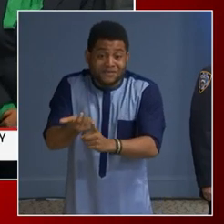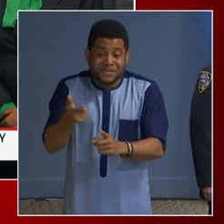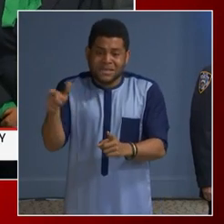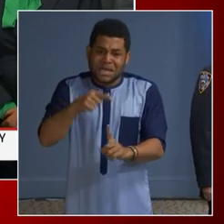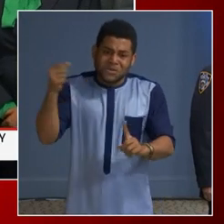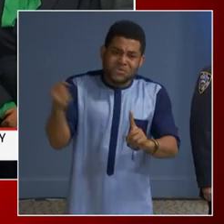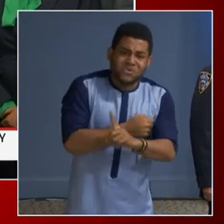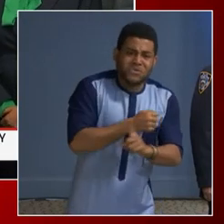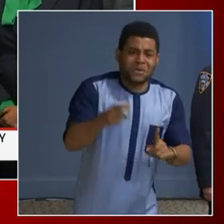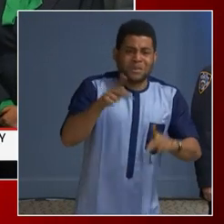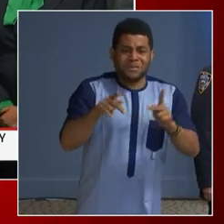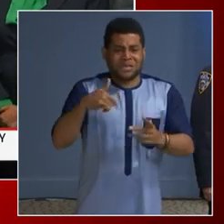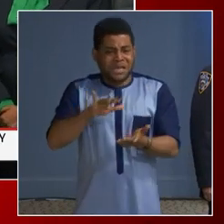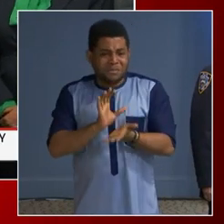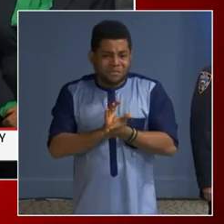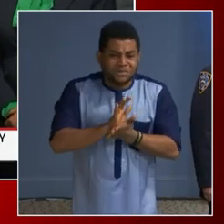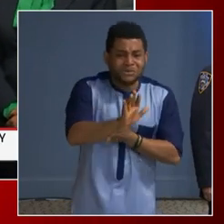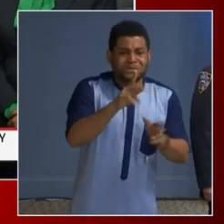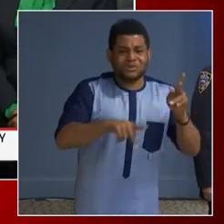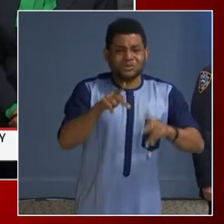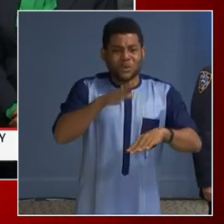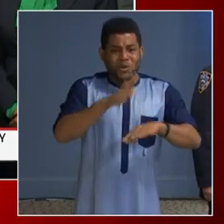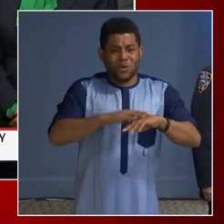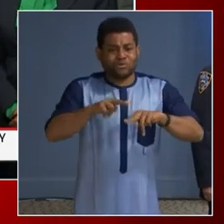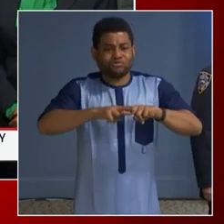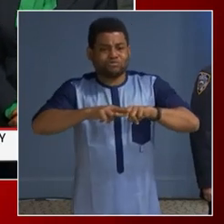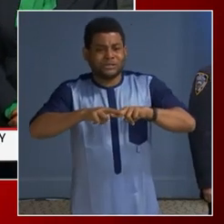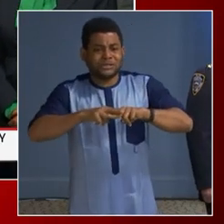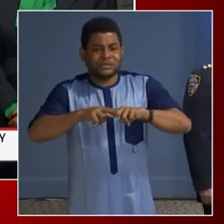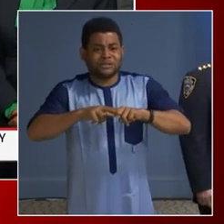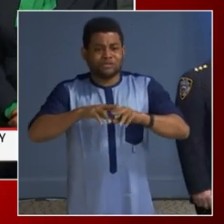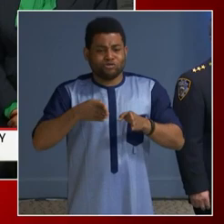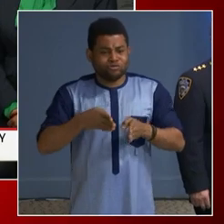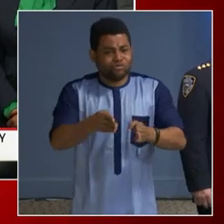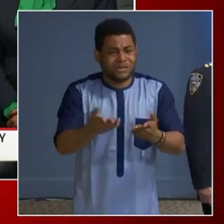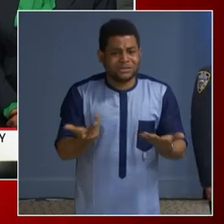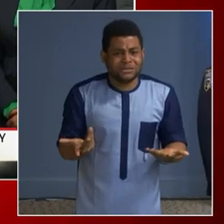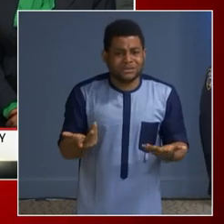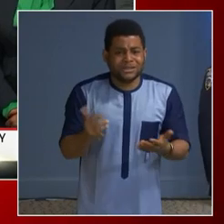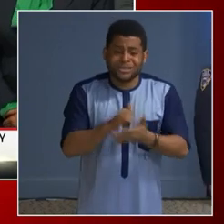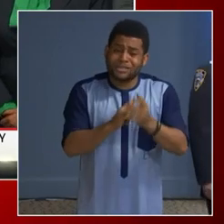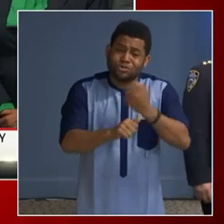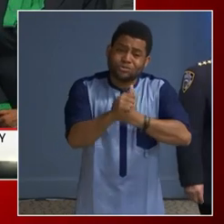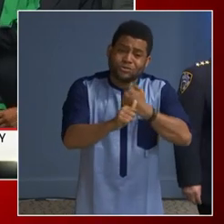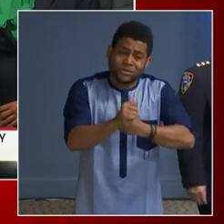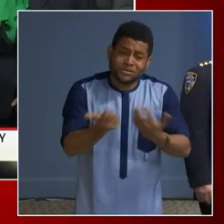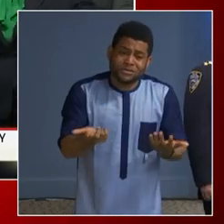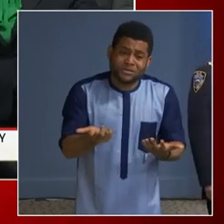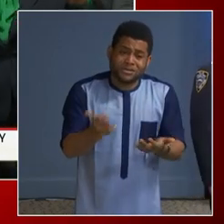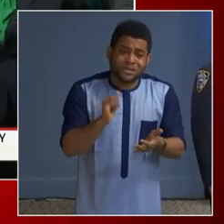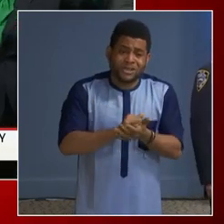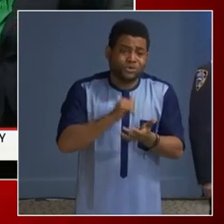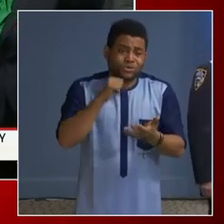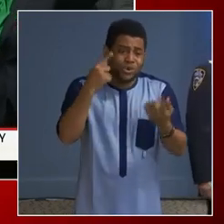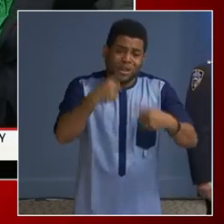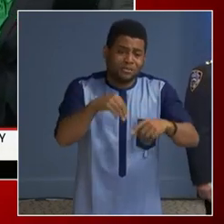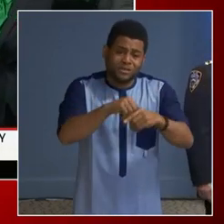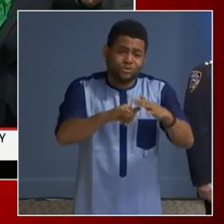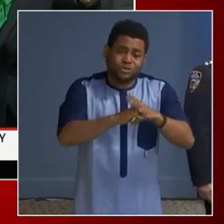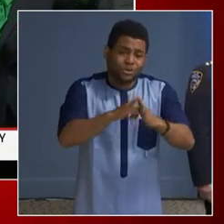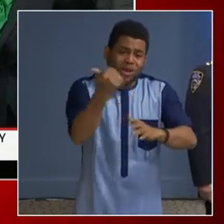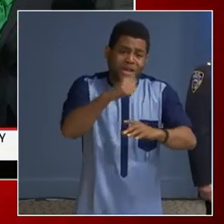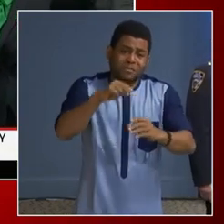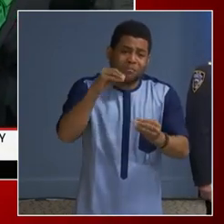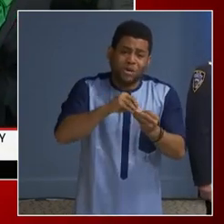subway tracks, and endangered New Yorkers. That is not going to happen in New York City. All right, I have a couple who